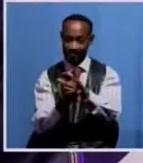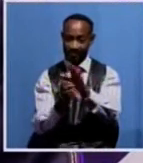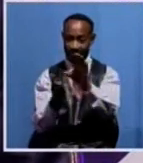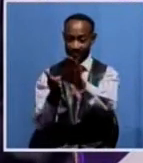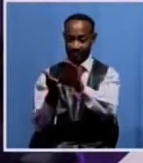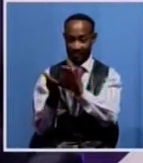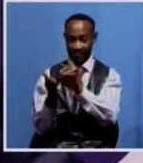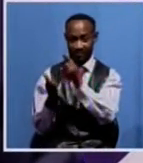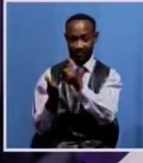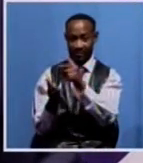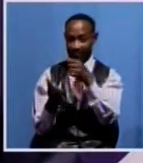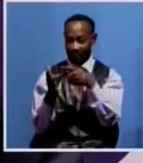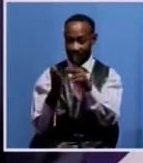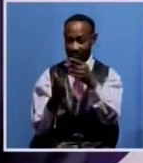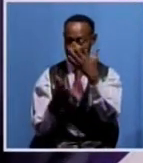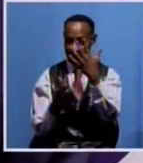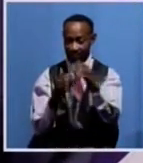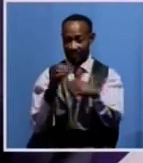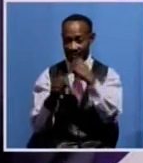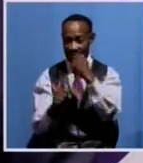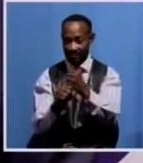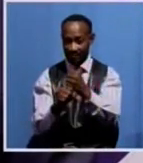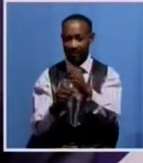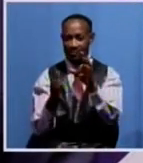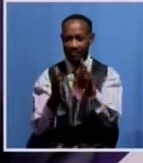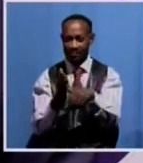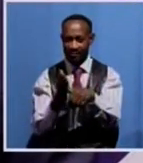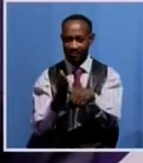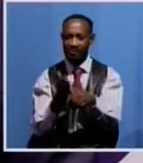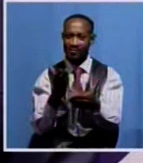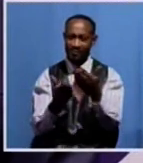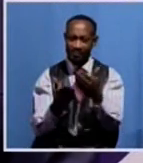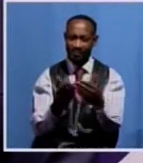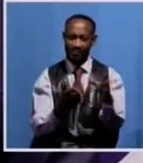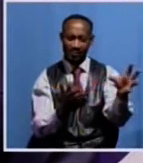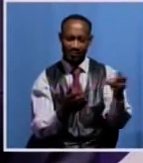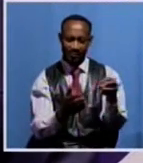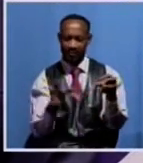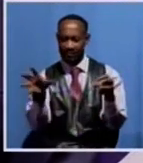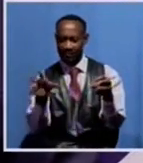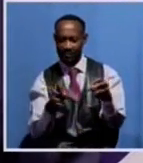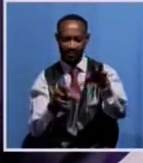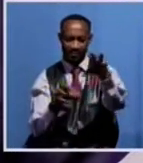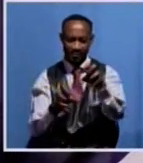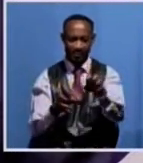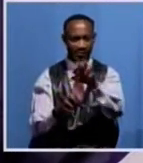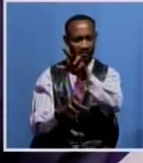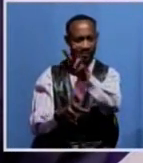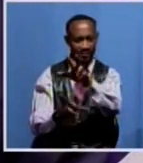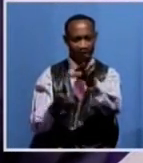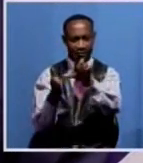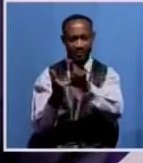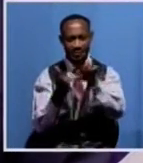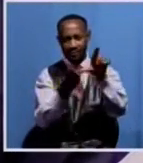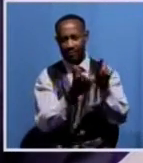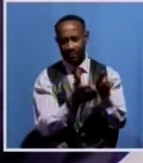to mature in 5 years, and I'm able to restructure it, or take 3-4 loans, collapse them and able to restructure them over a period of 20 years, for